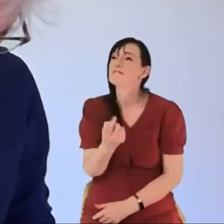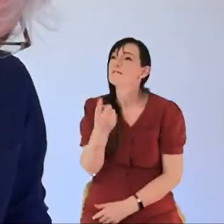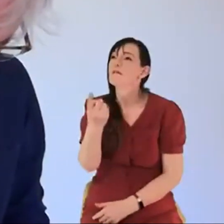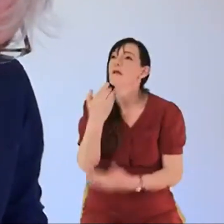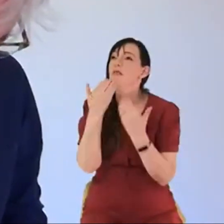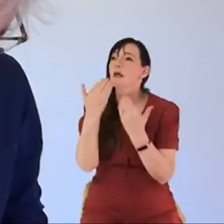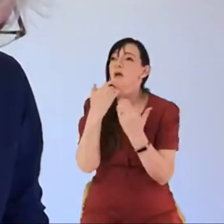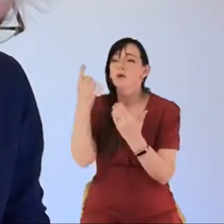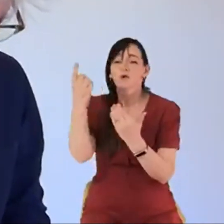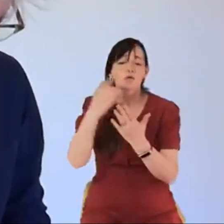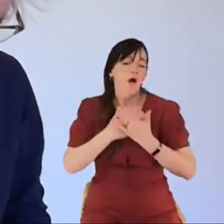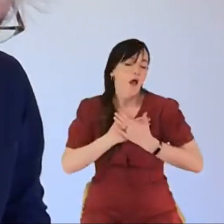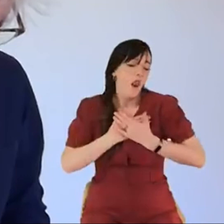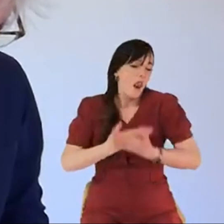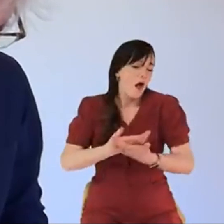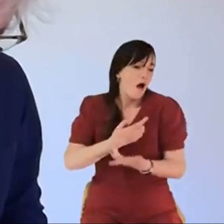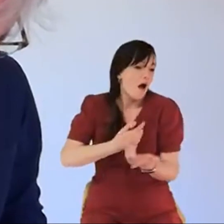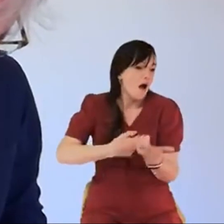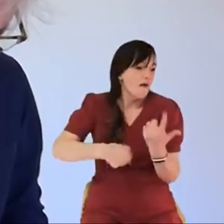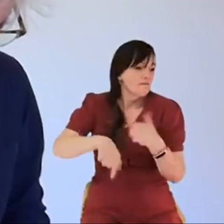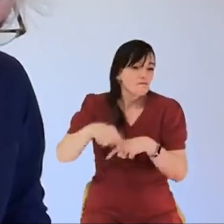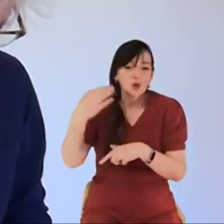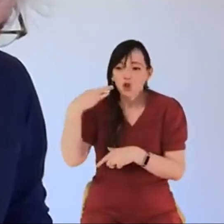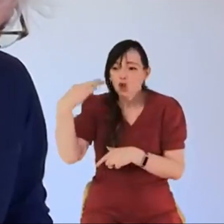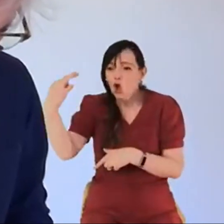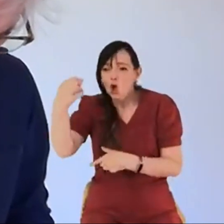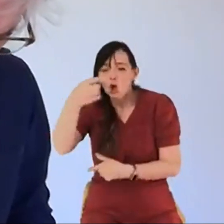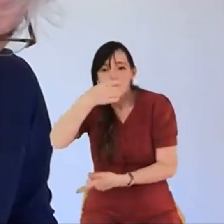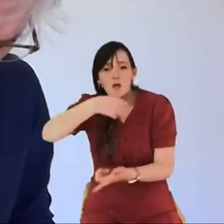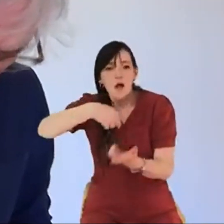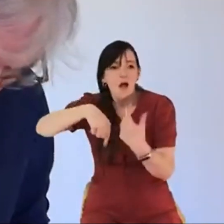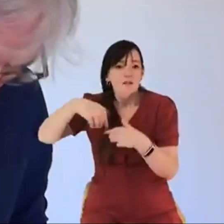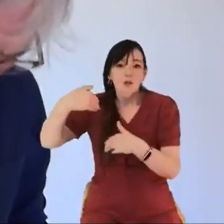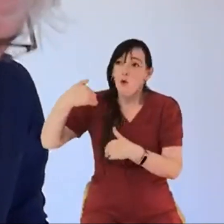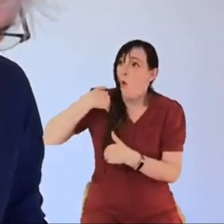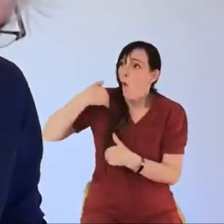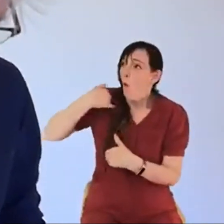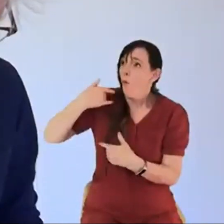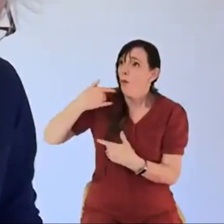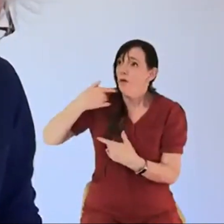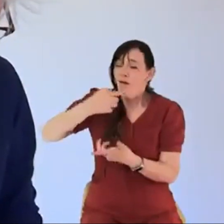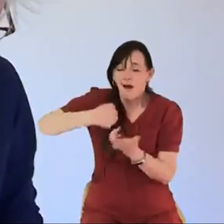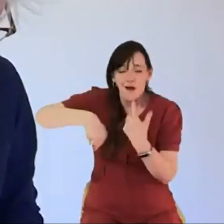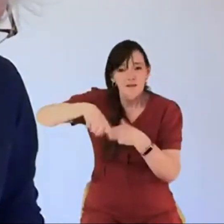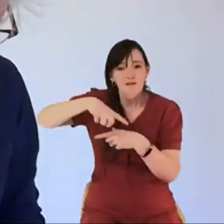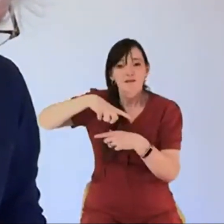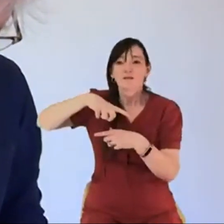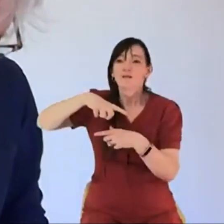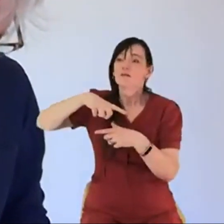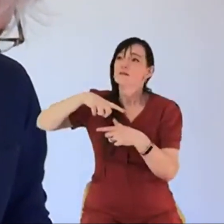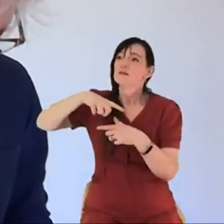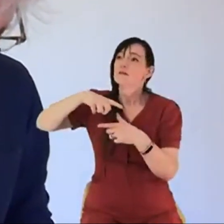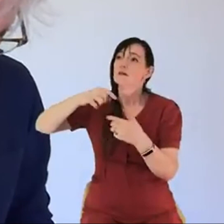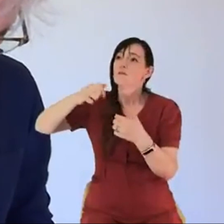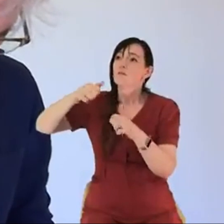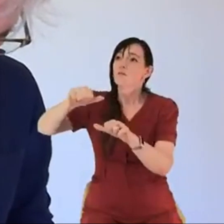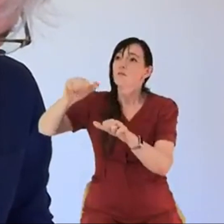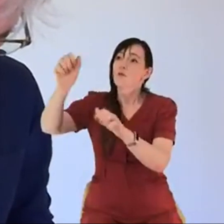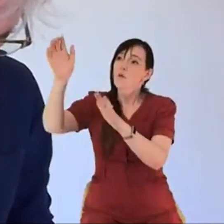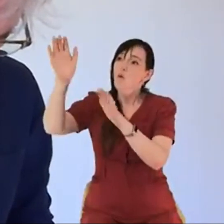loved us and chose us and called us to glory